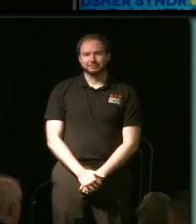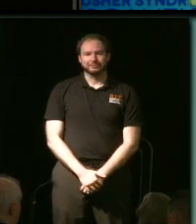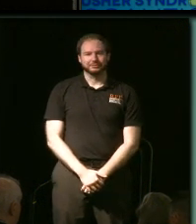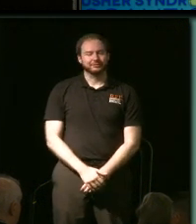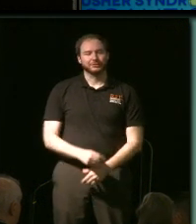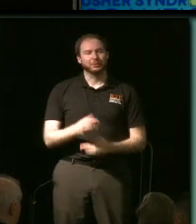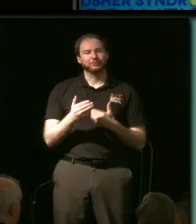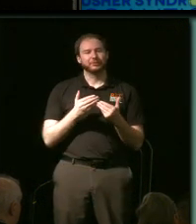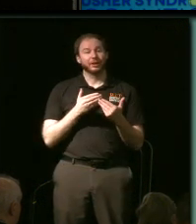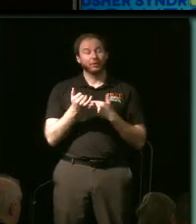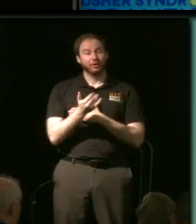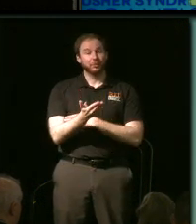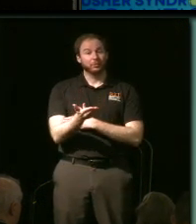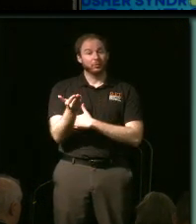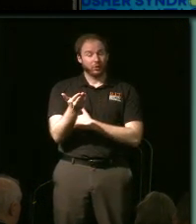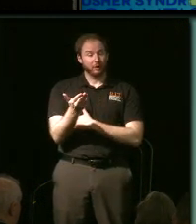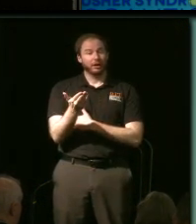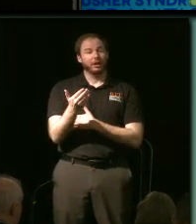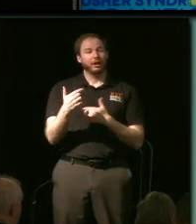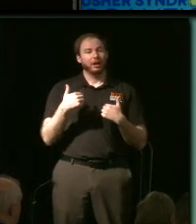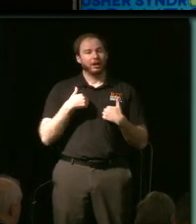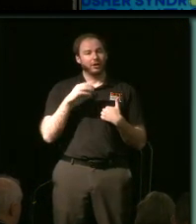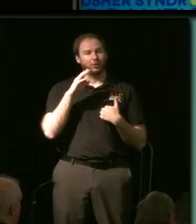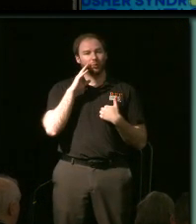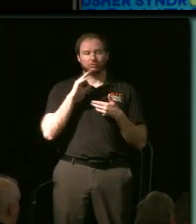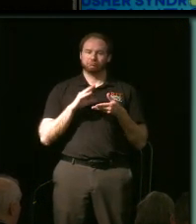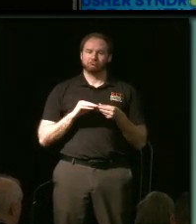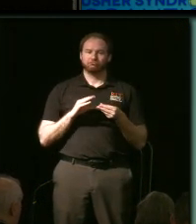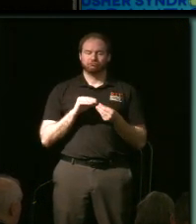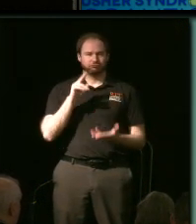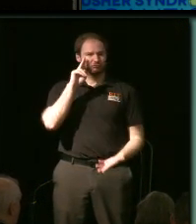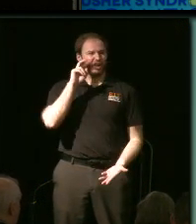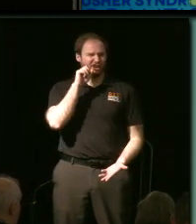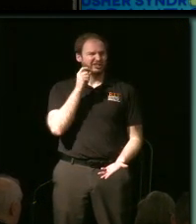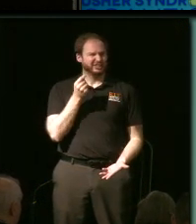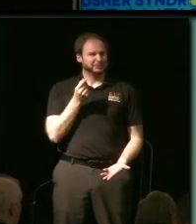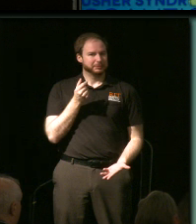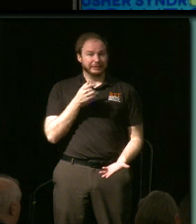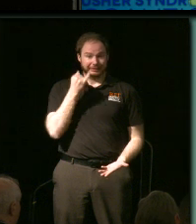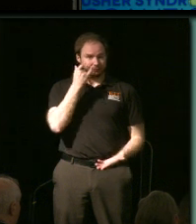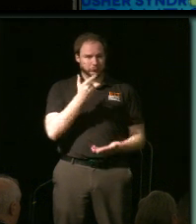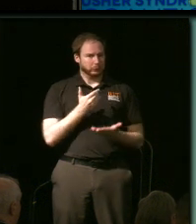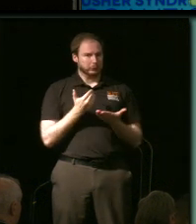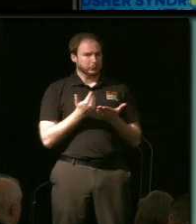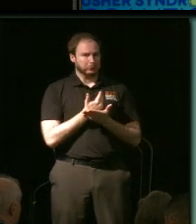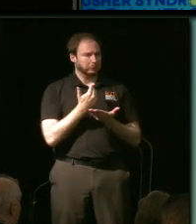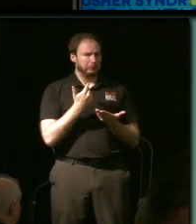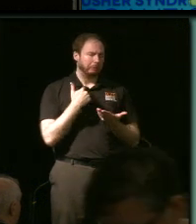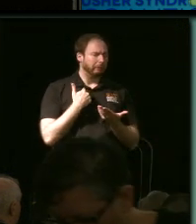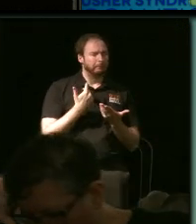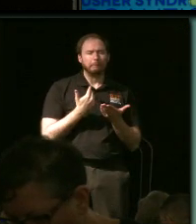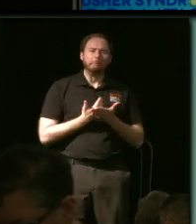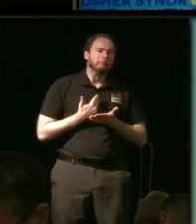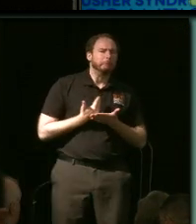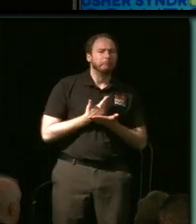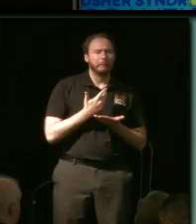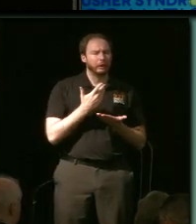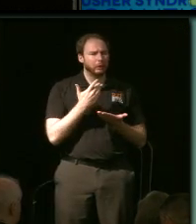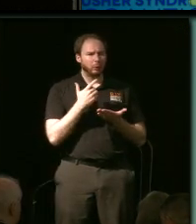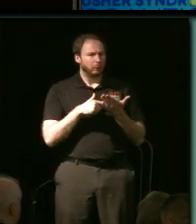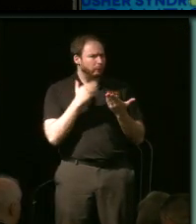this morning, I'm going to talk to you a little bit about Usher. If you're new to Usher, what we know about